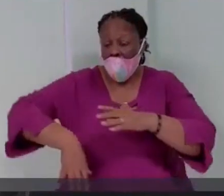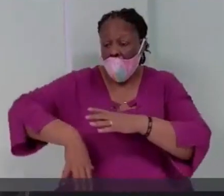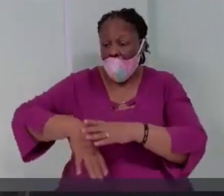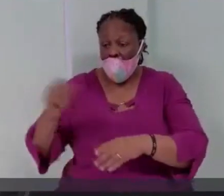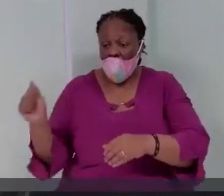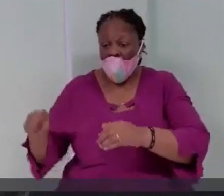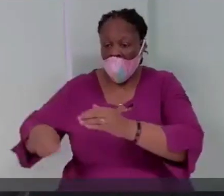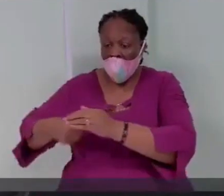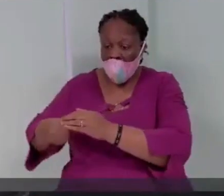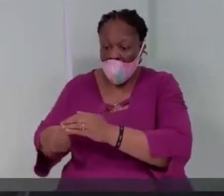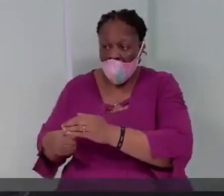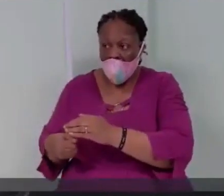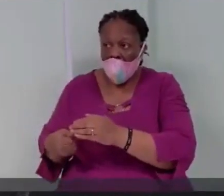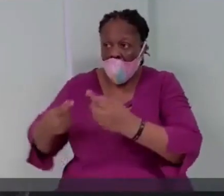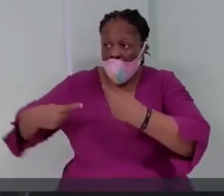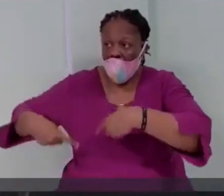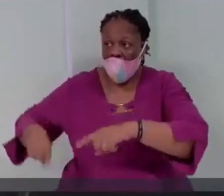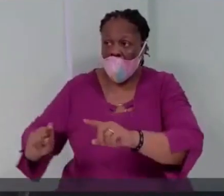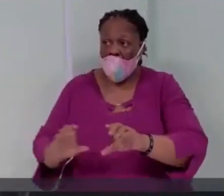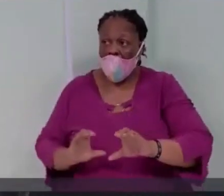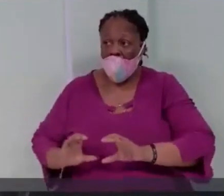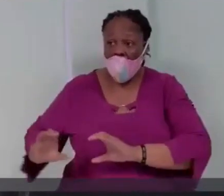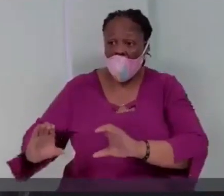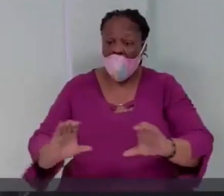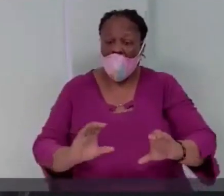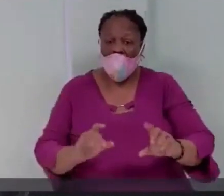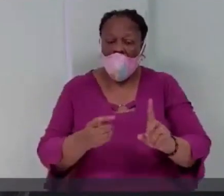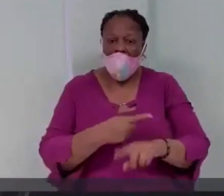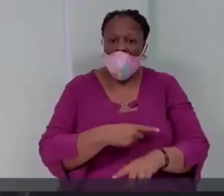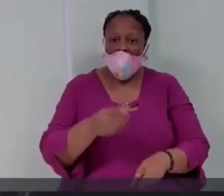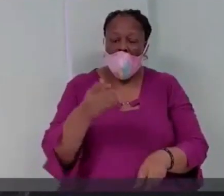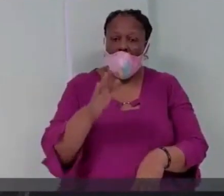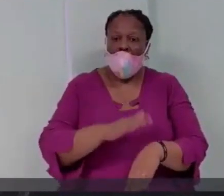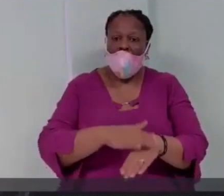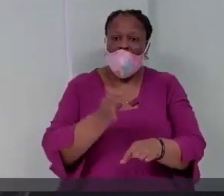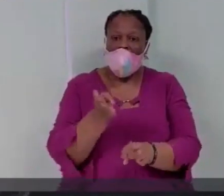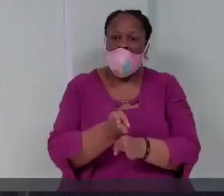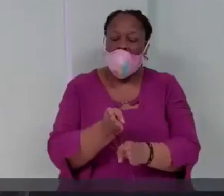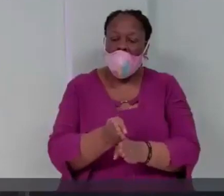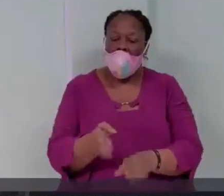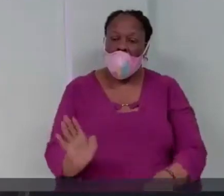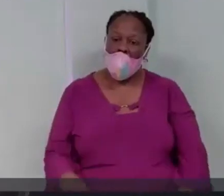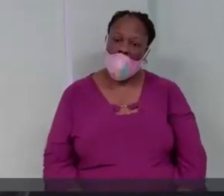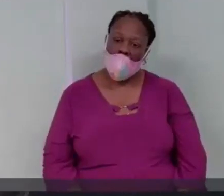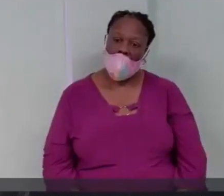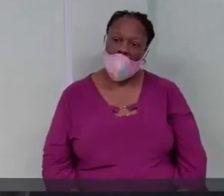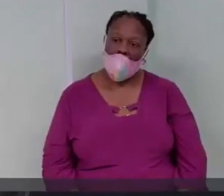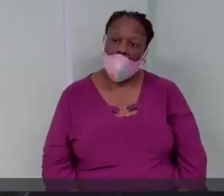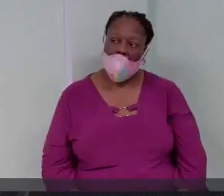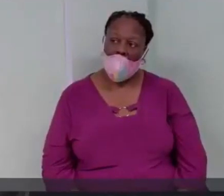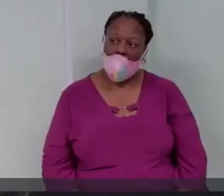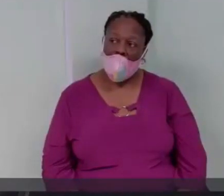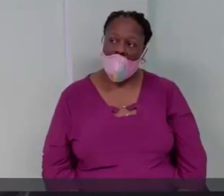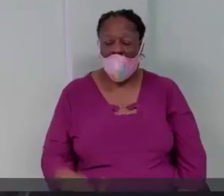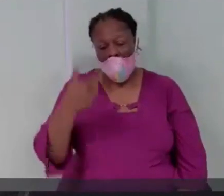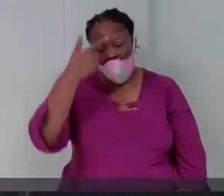into the community via public transportation. As a result of the incident,